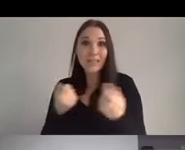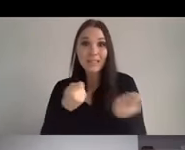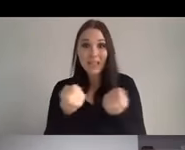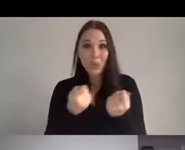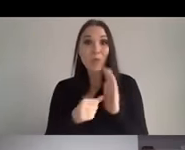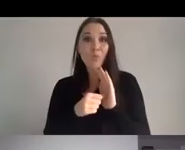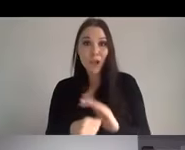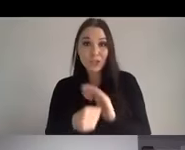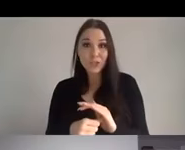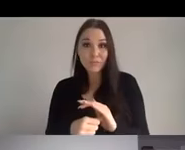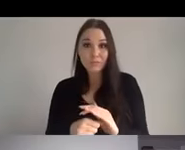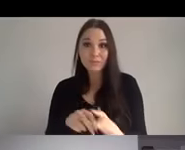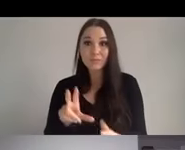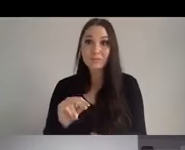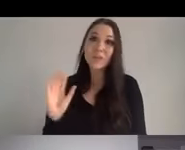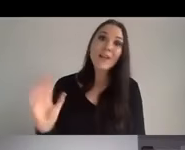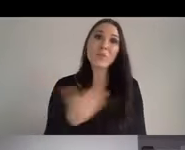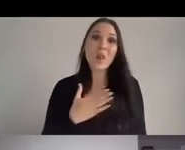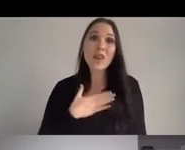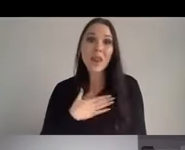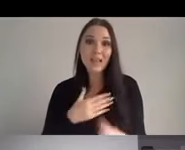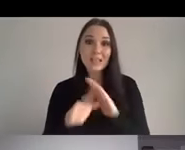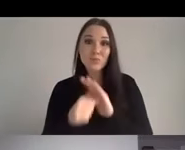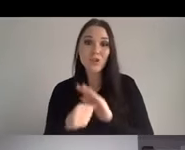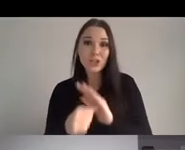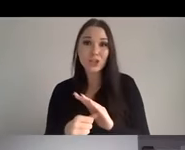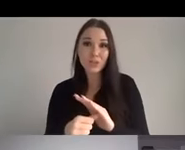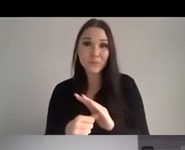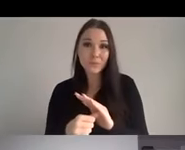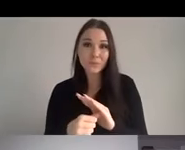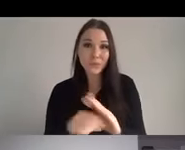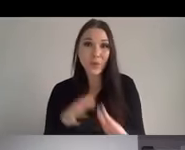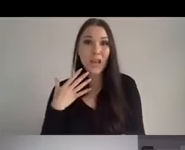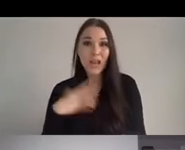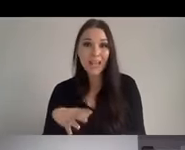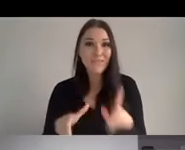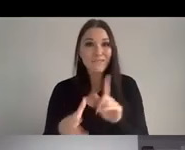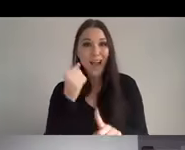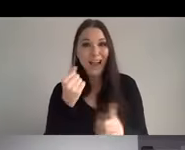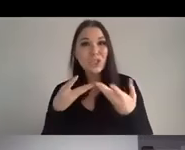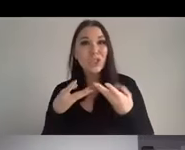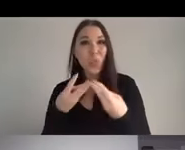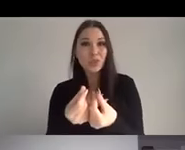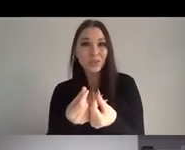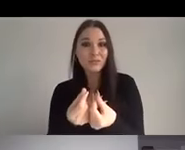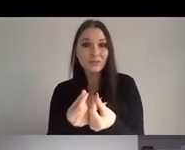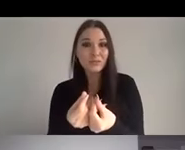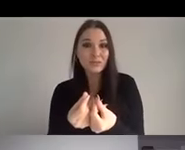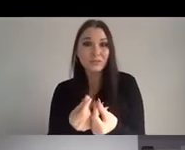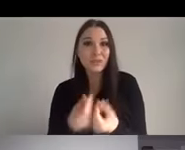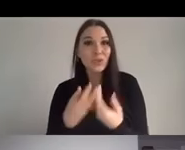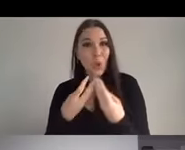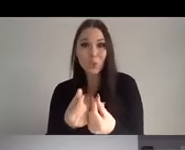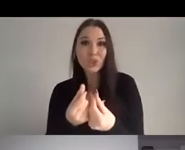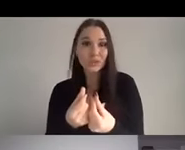pressure, because not everyone likes that sort of a pressure, where it's just like, you need to find some sort of a solution. You need to find a solution that